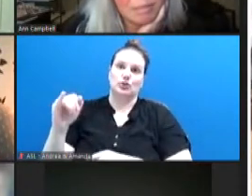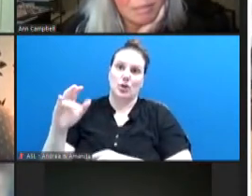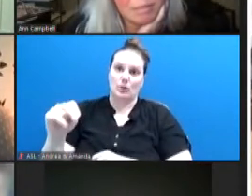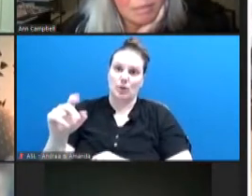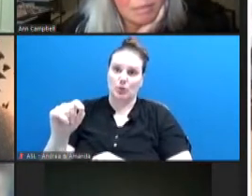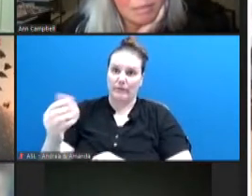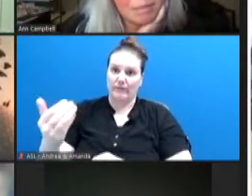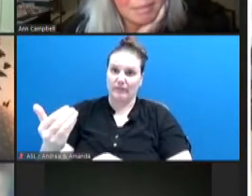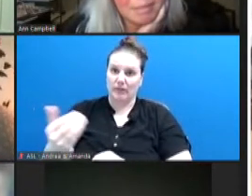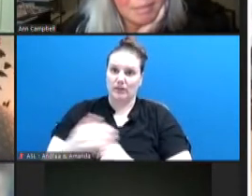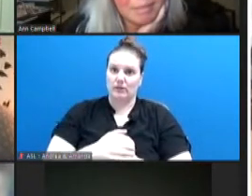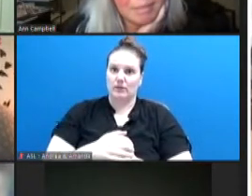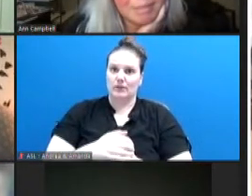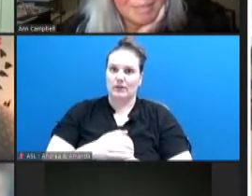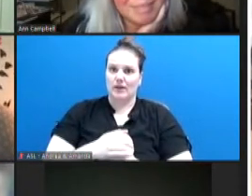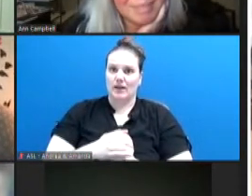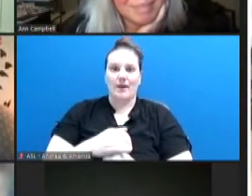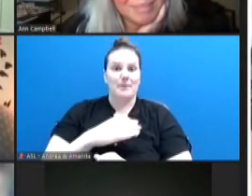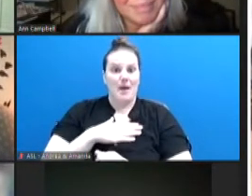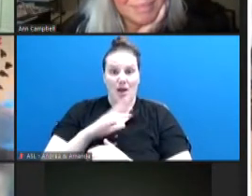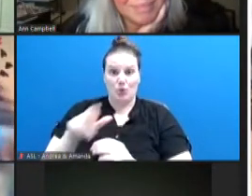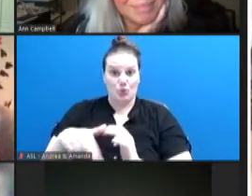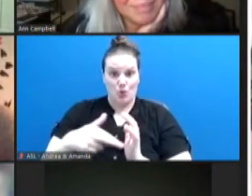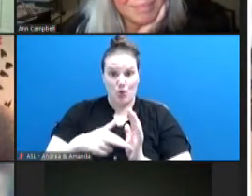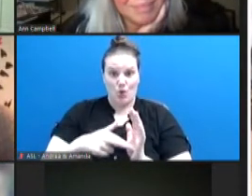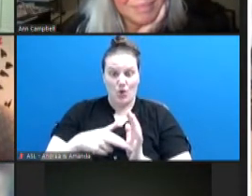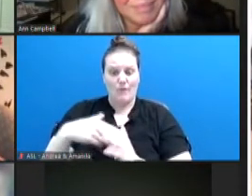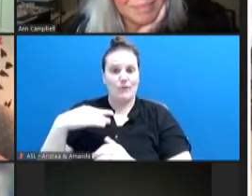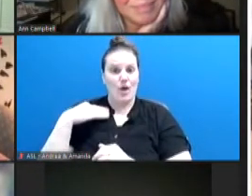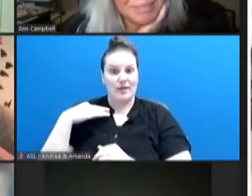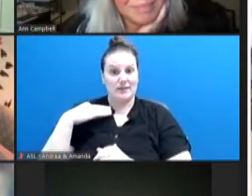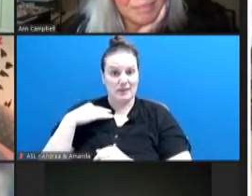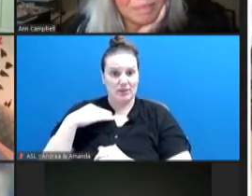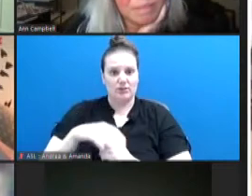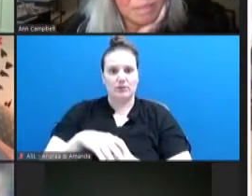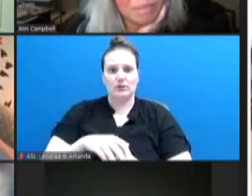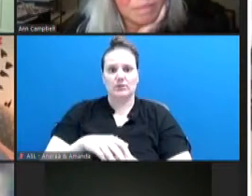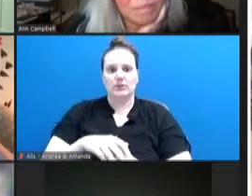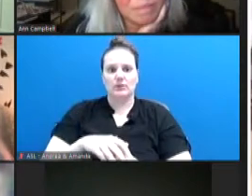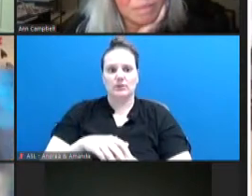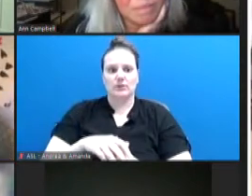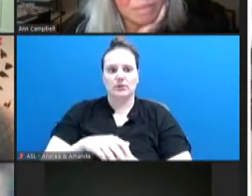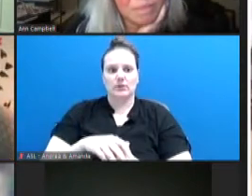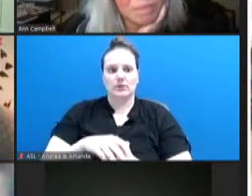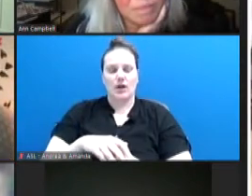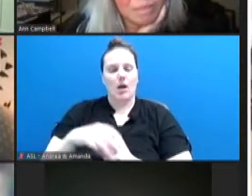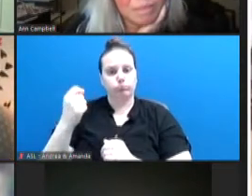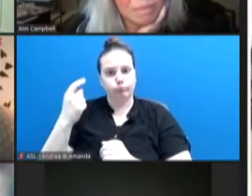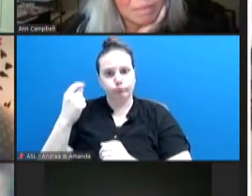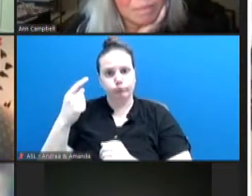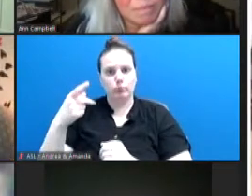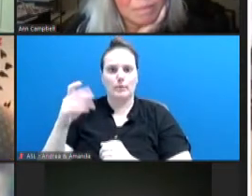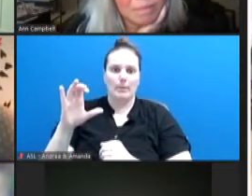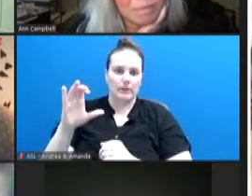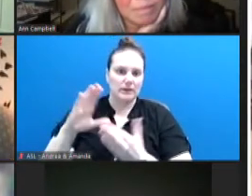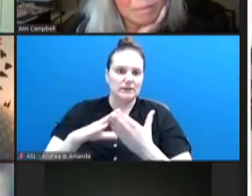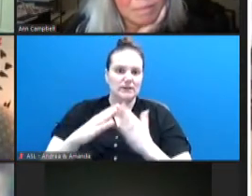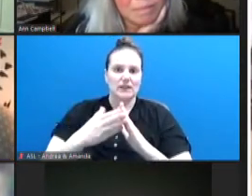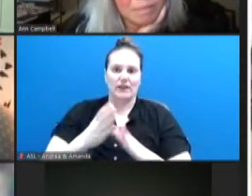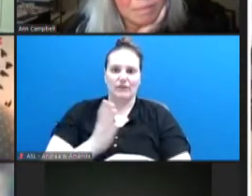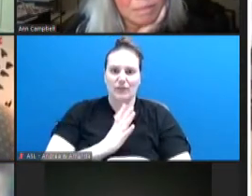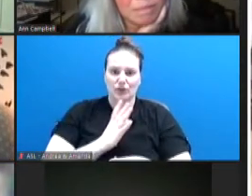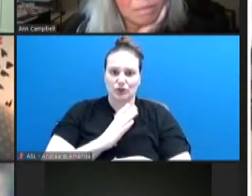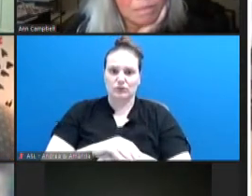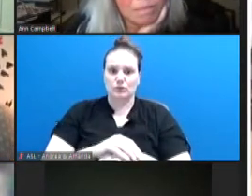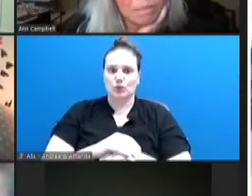2015 in my role as a volunteer, but now also understanding as a public and city official, serving